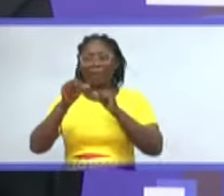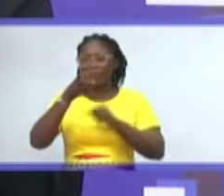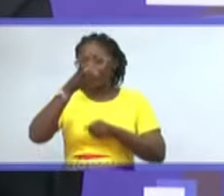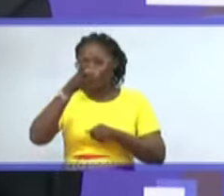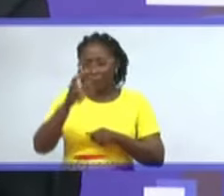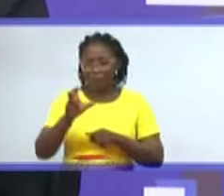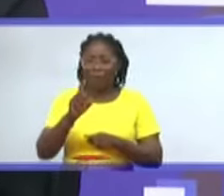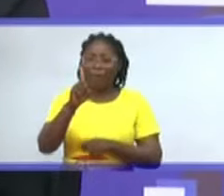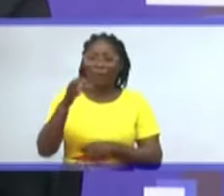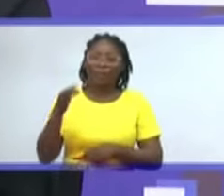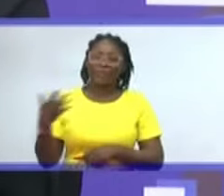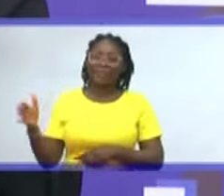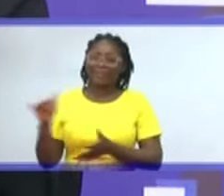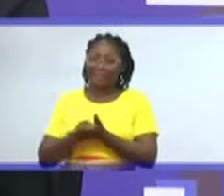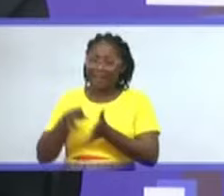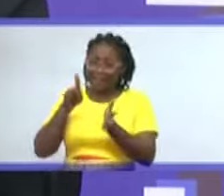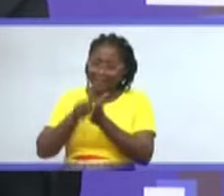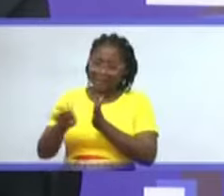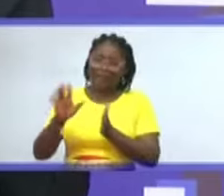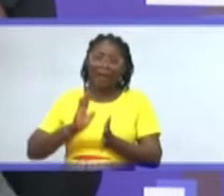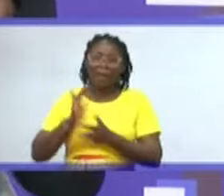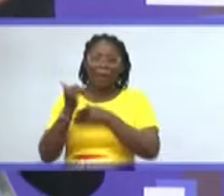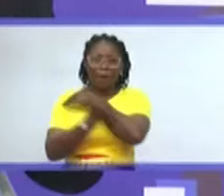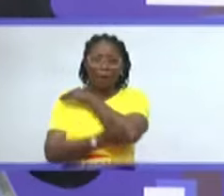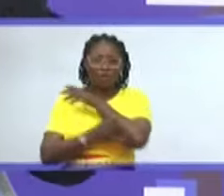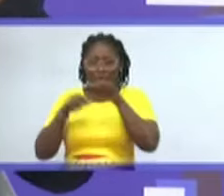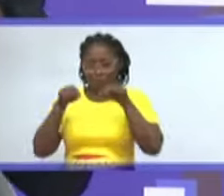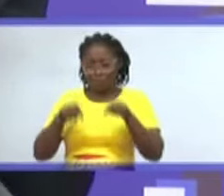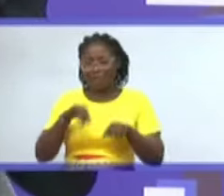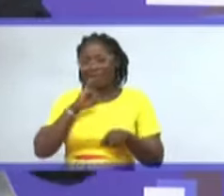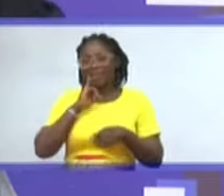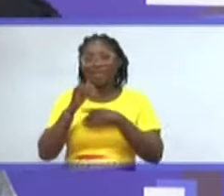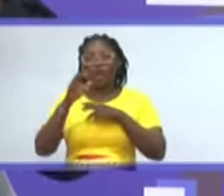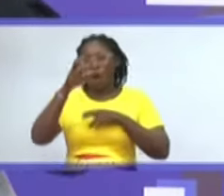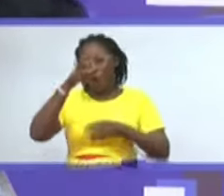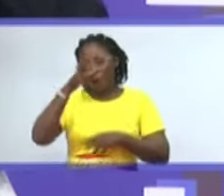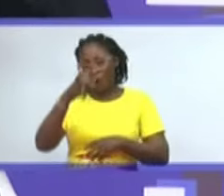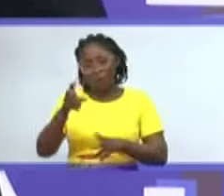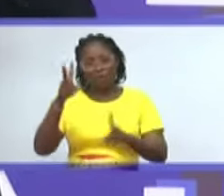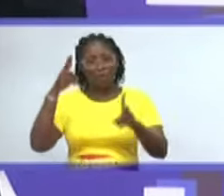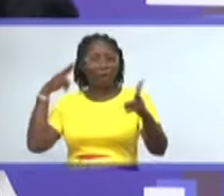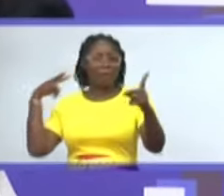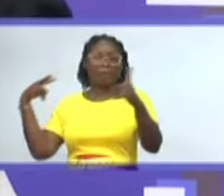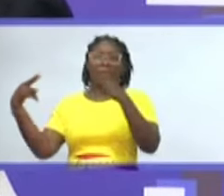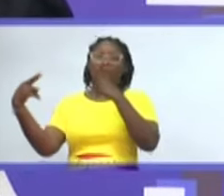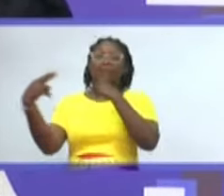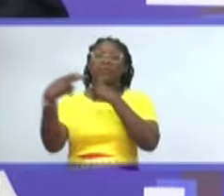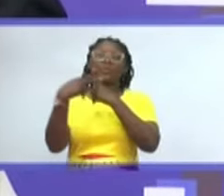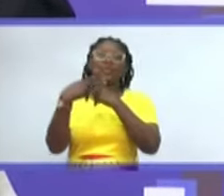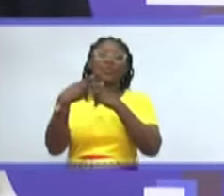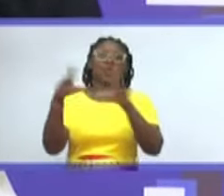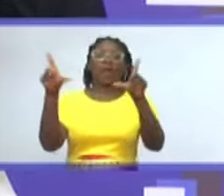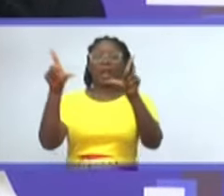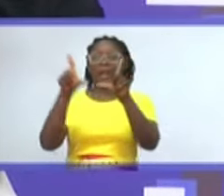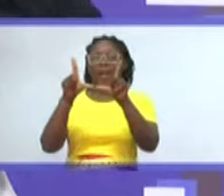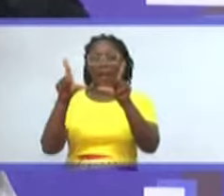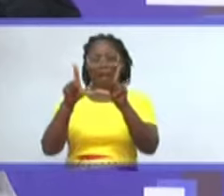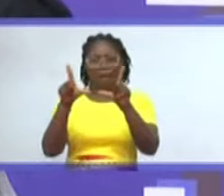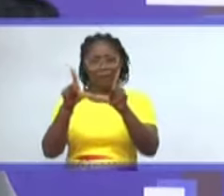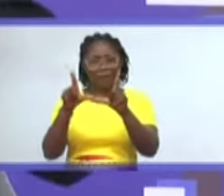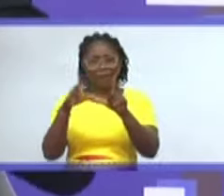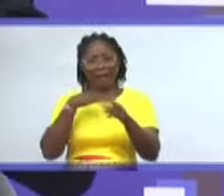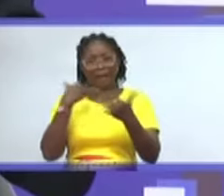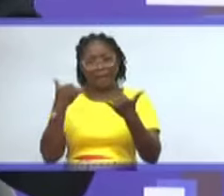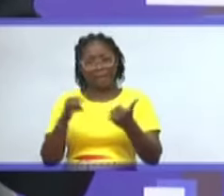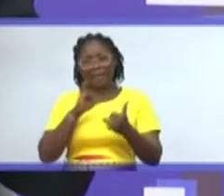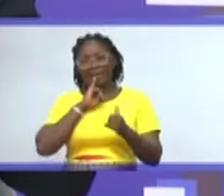the things that is killing this country today is corruption perception index. And that